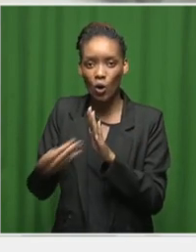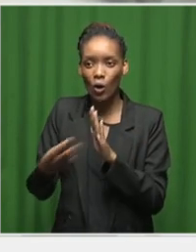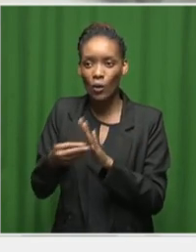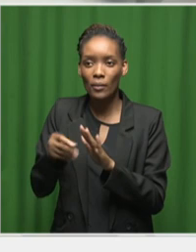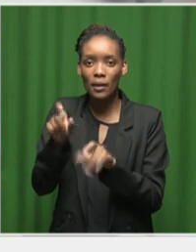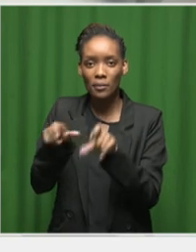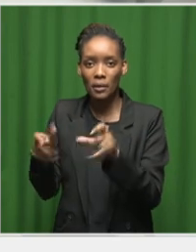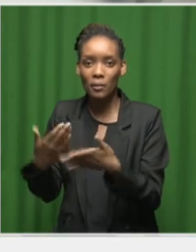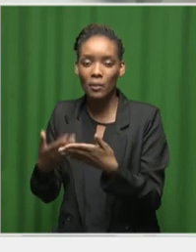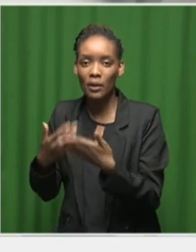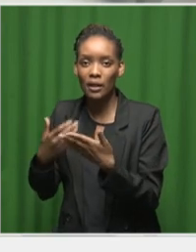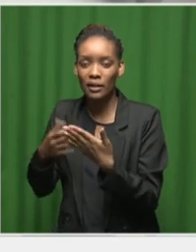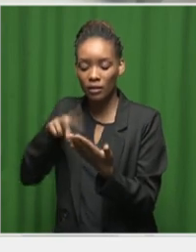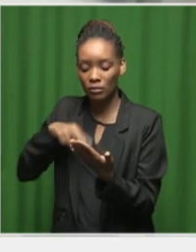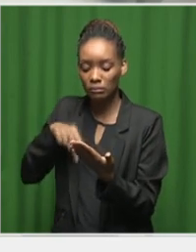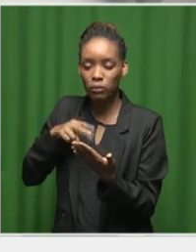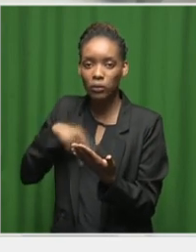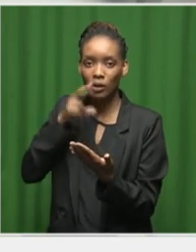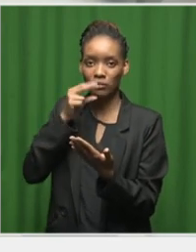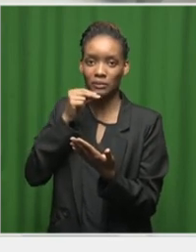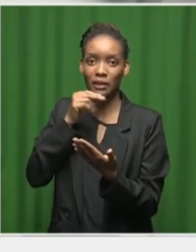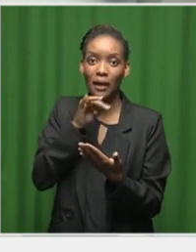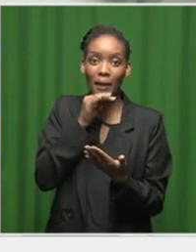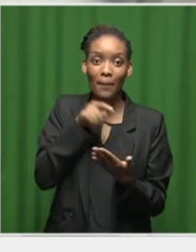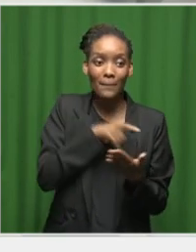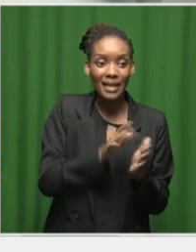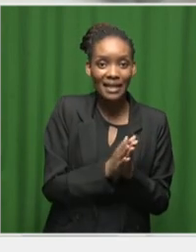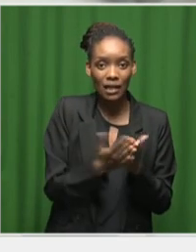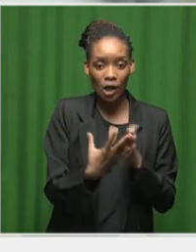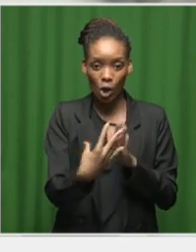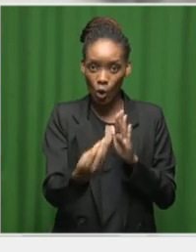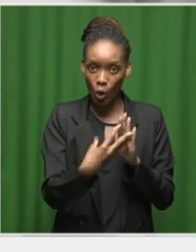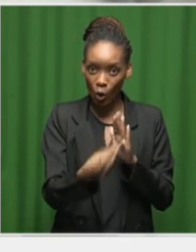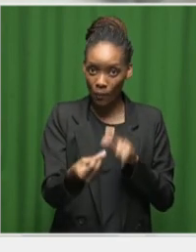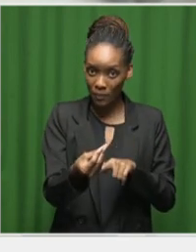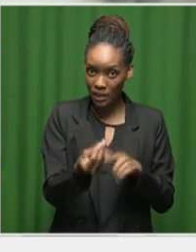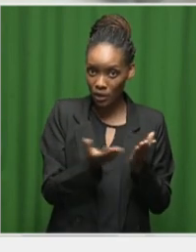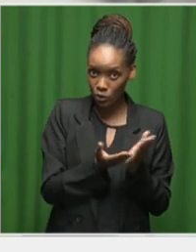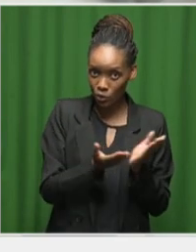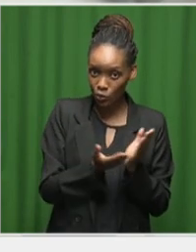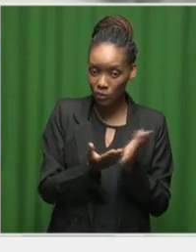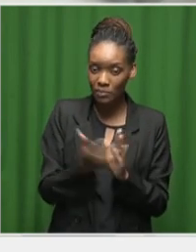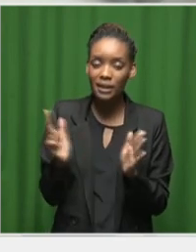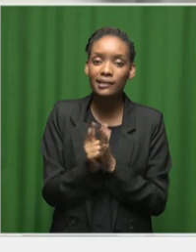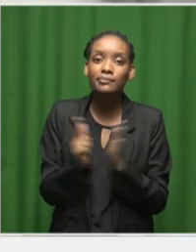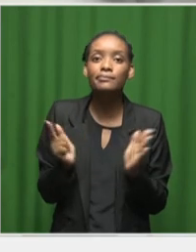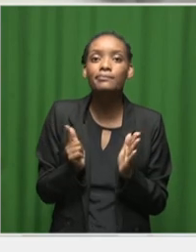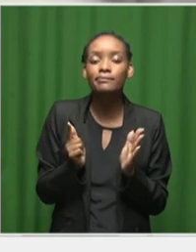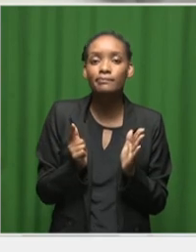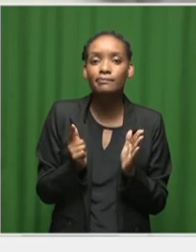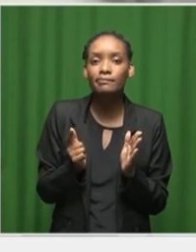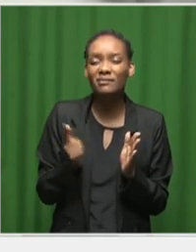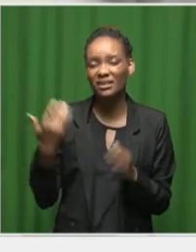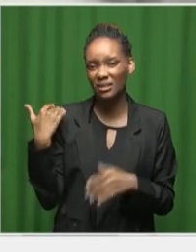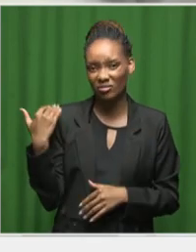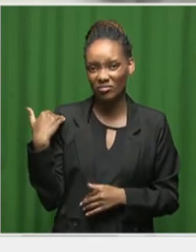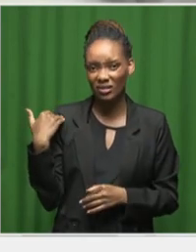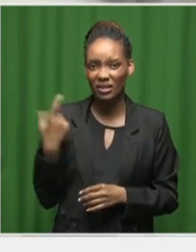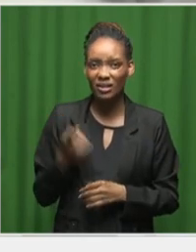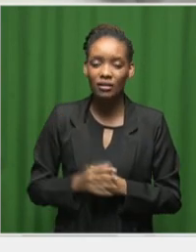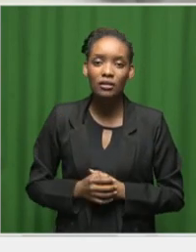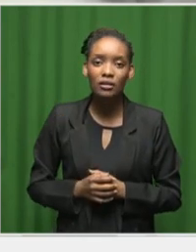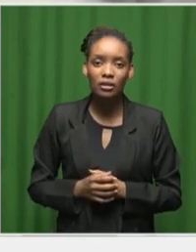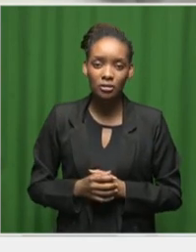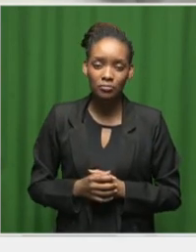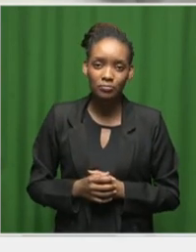was against the copyright laws at the time. Mm. He tells that his children had more books than he